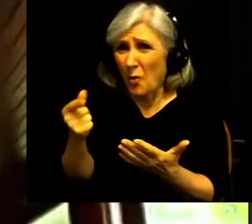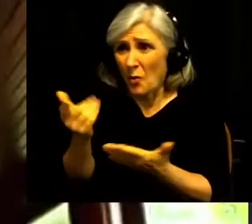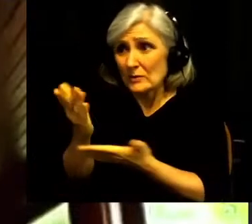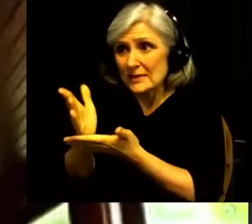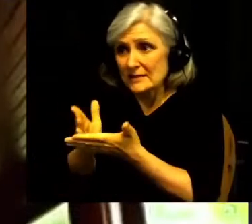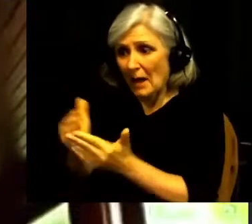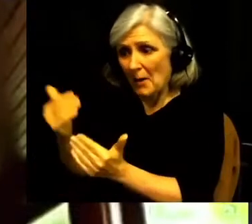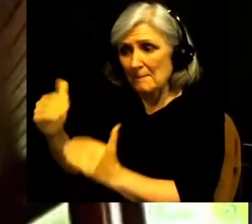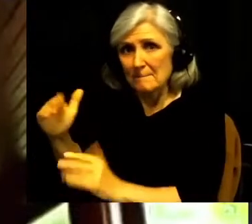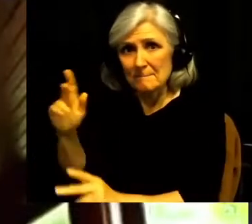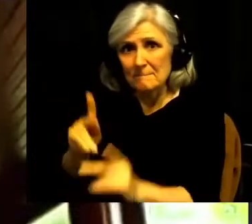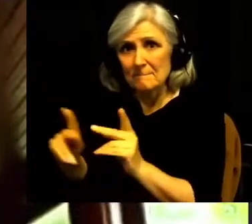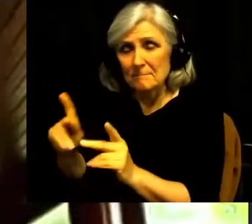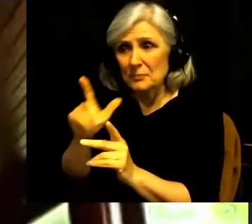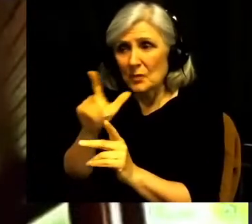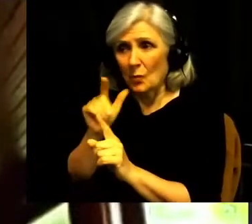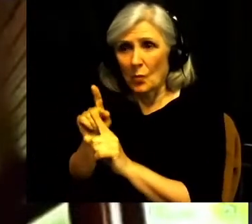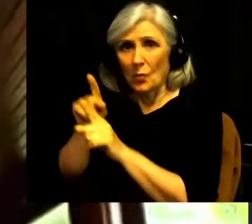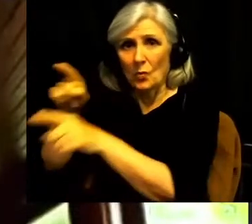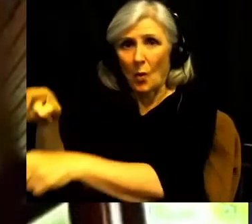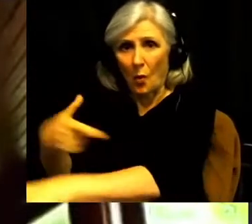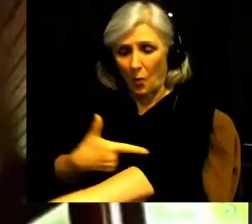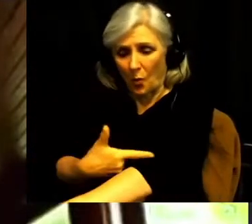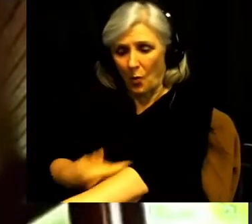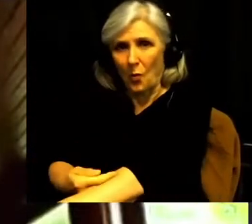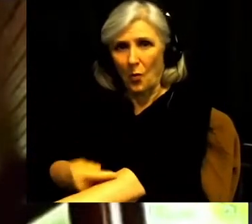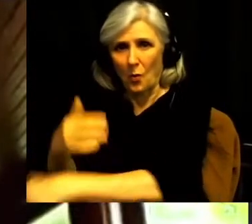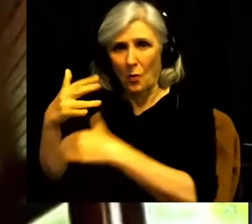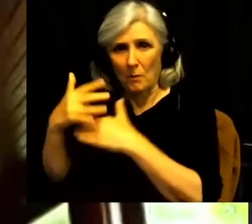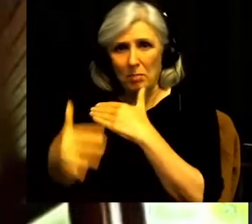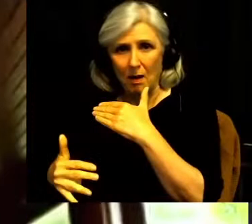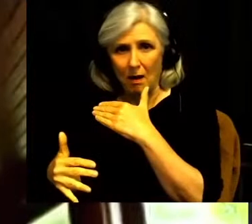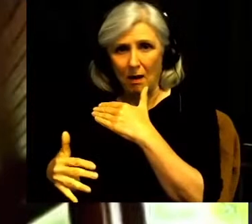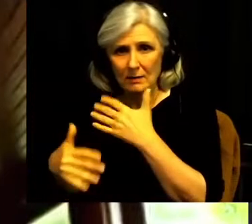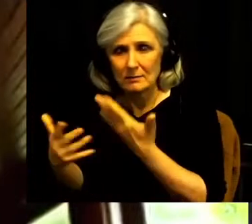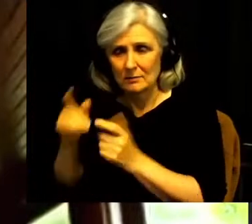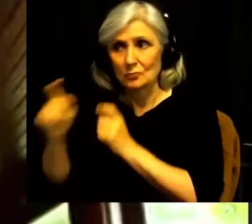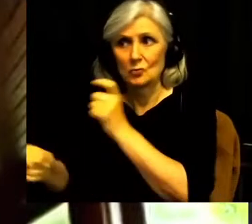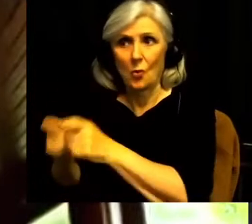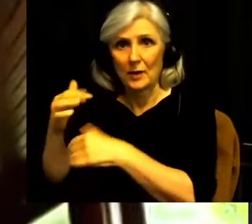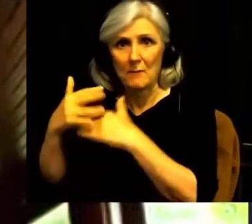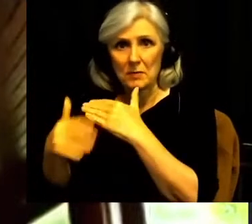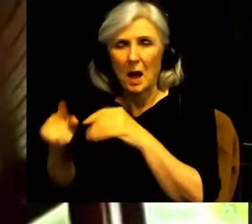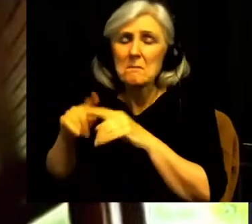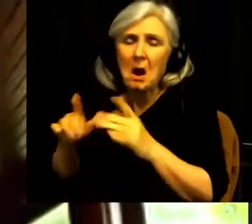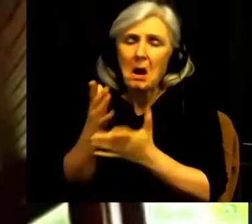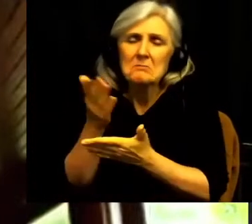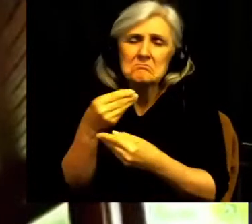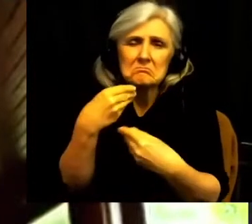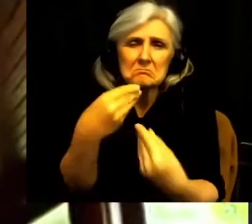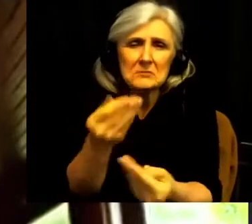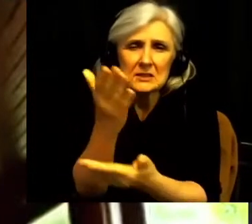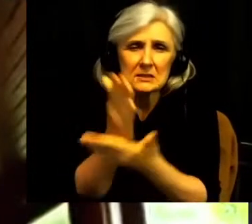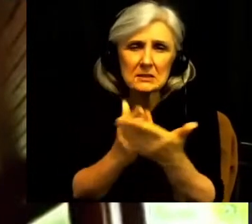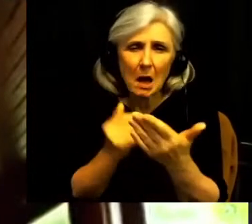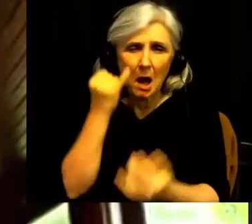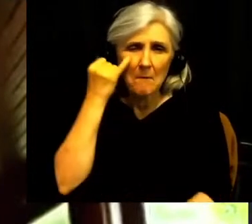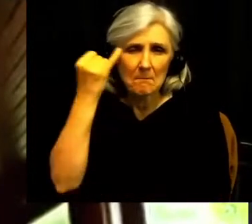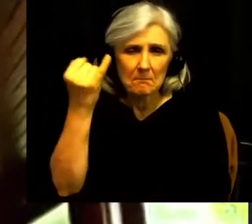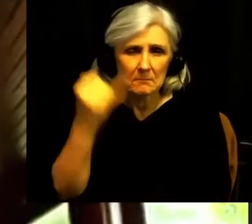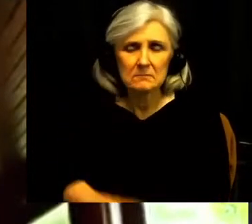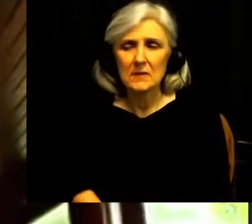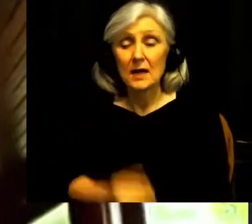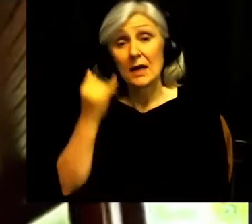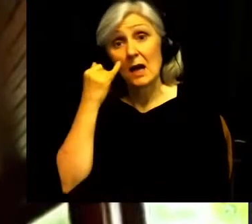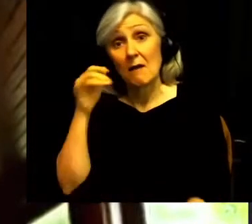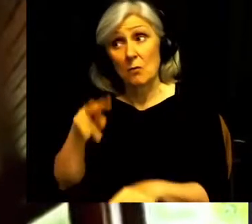People who are sicker or need more health care are probably more likely to get their blood drawn, but it gives a ballpark. And if you look across the country, there some